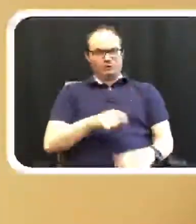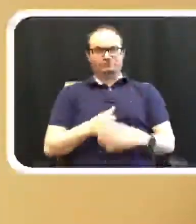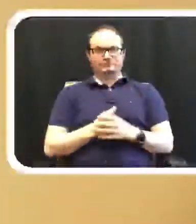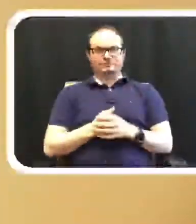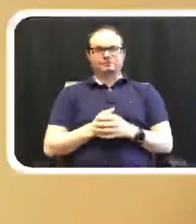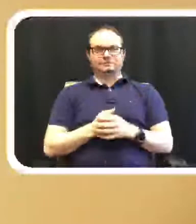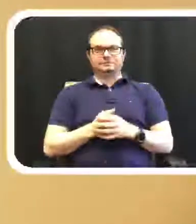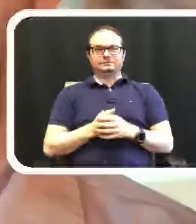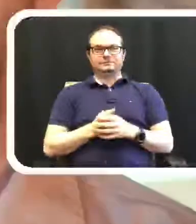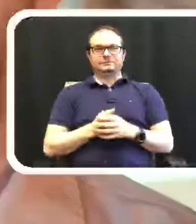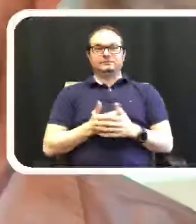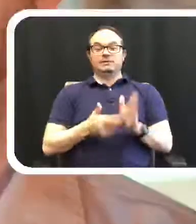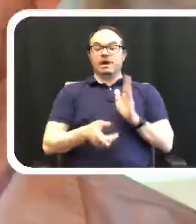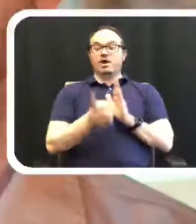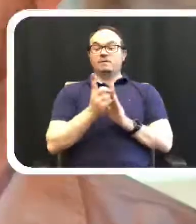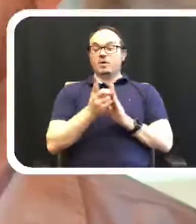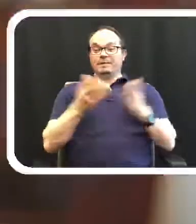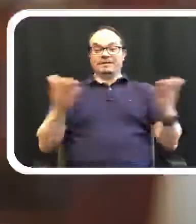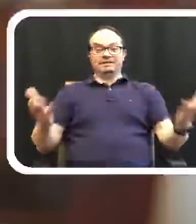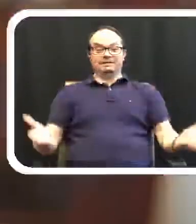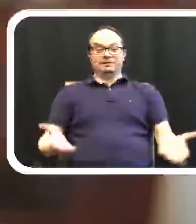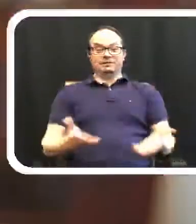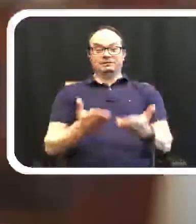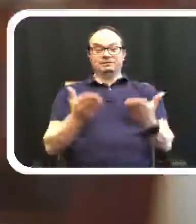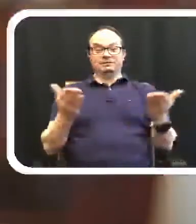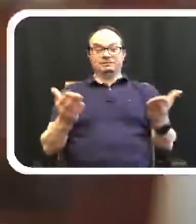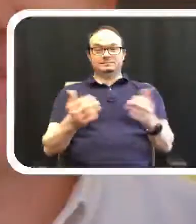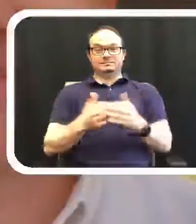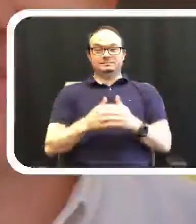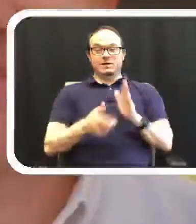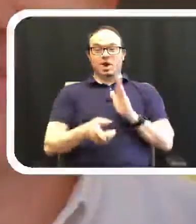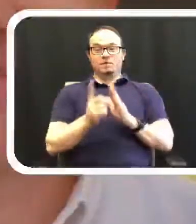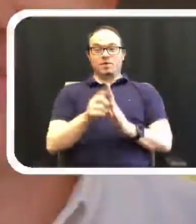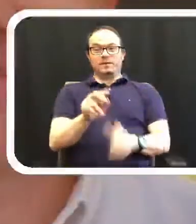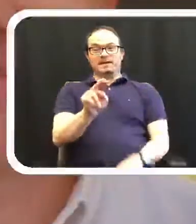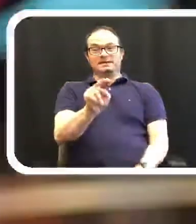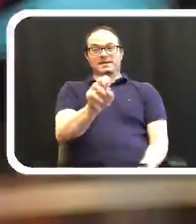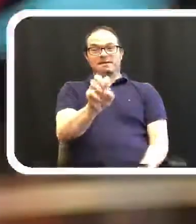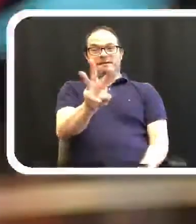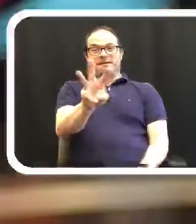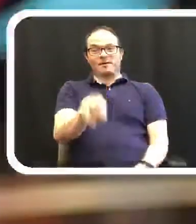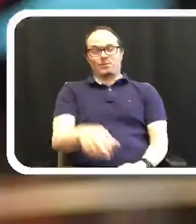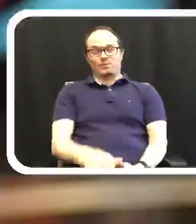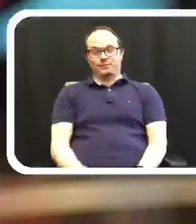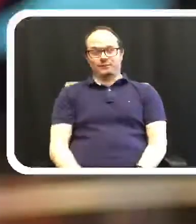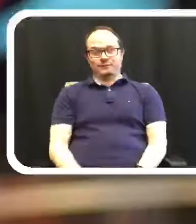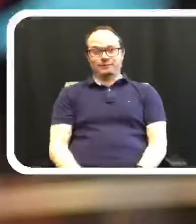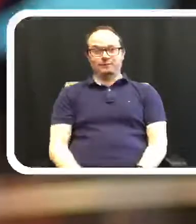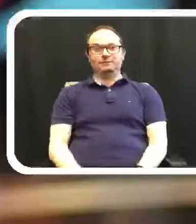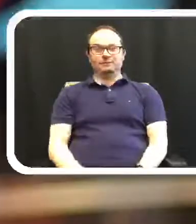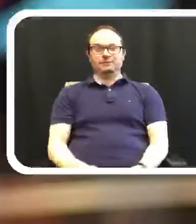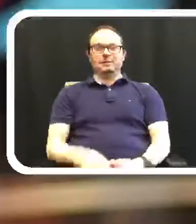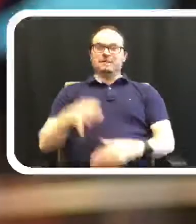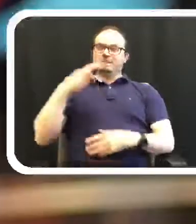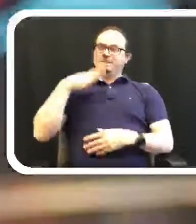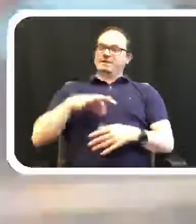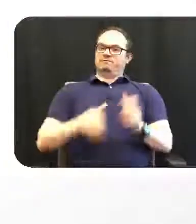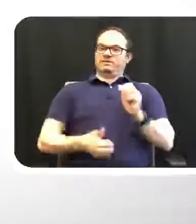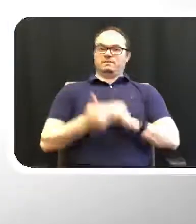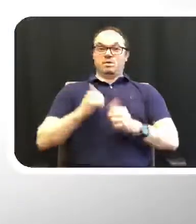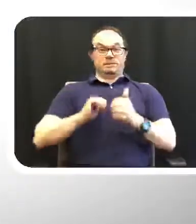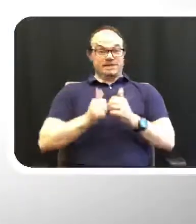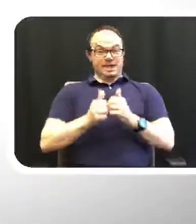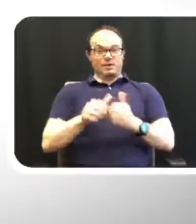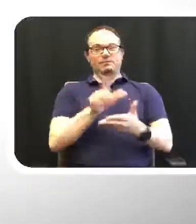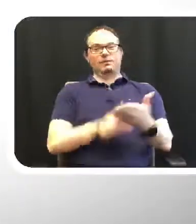Our moment is here. Our moment is now. Make the most of it at Lamar University.